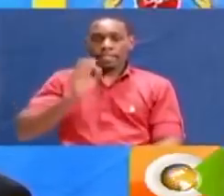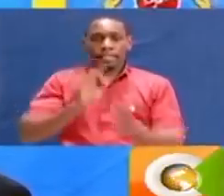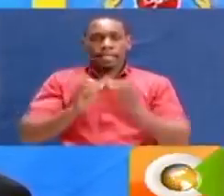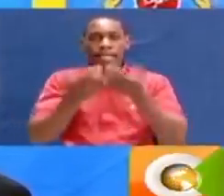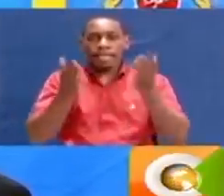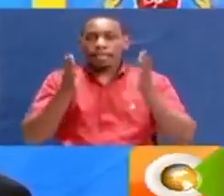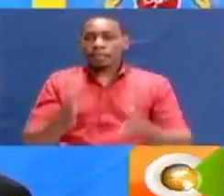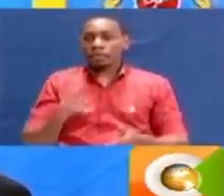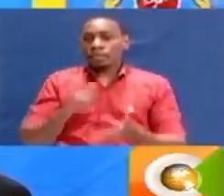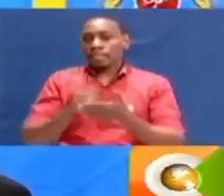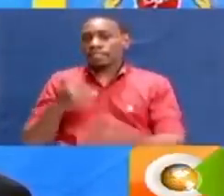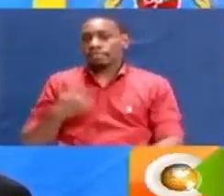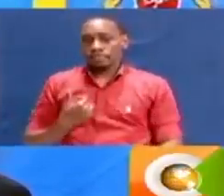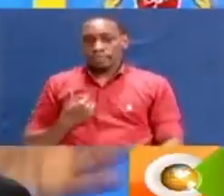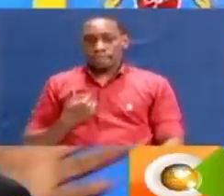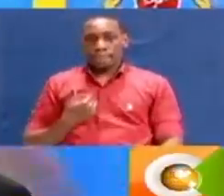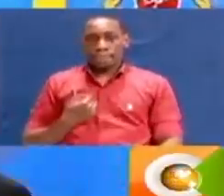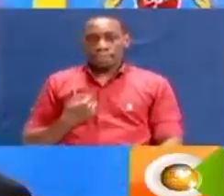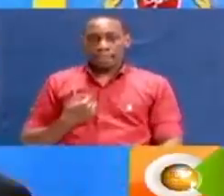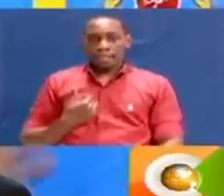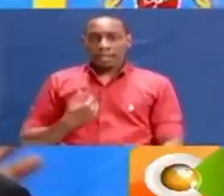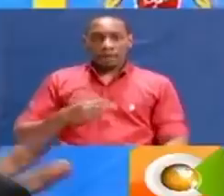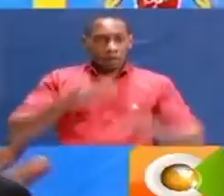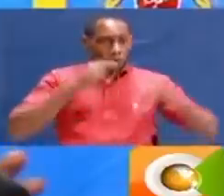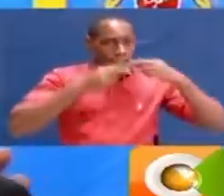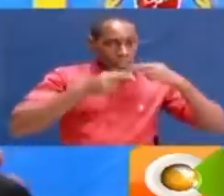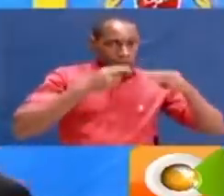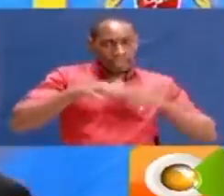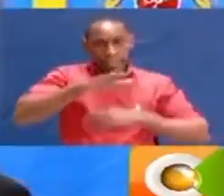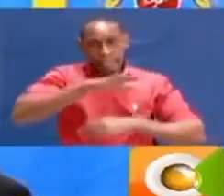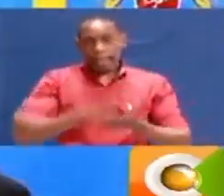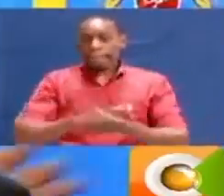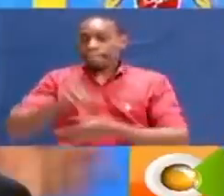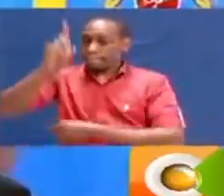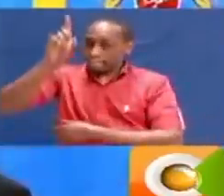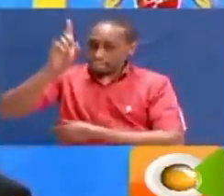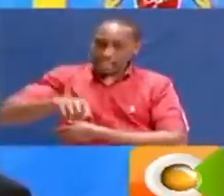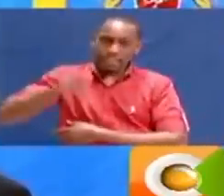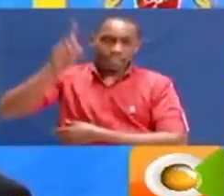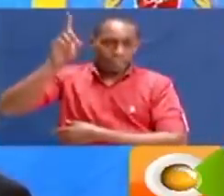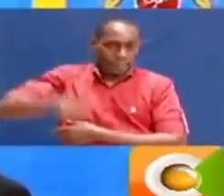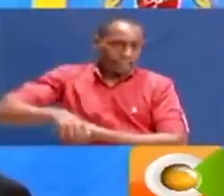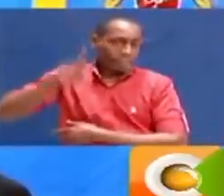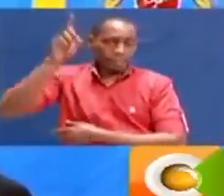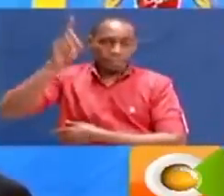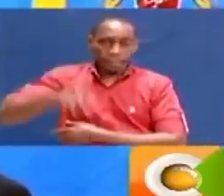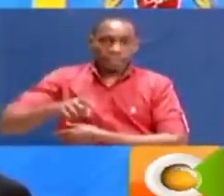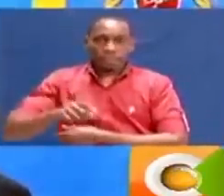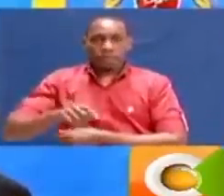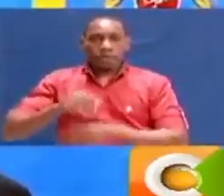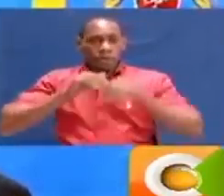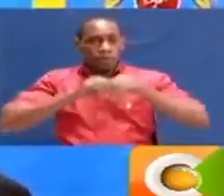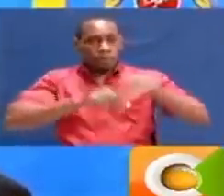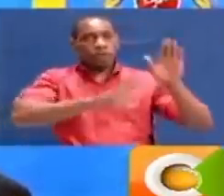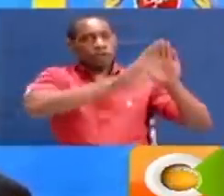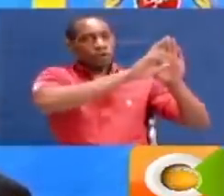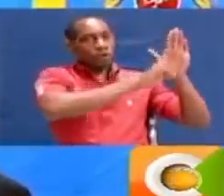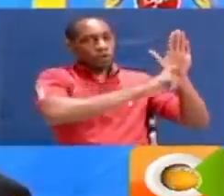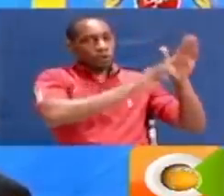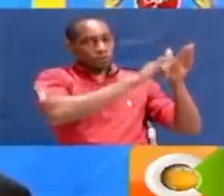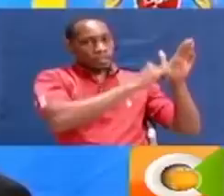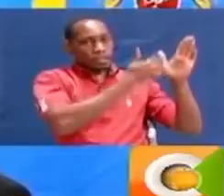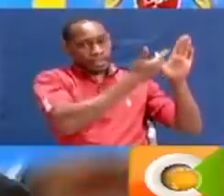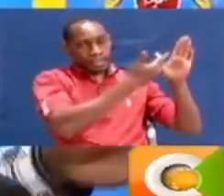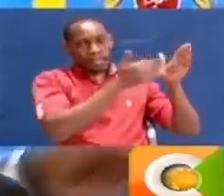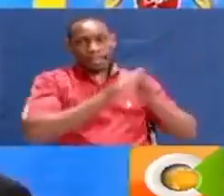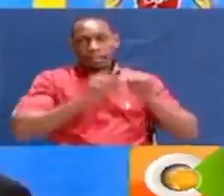an Italy or whatever it is, you must follow the rules that we are making in order for us to keep